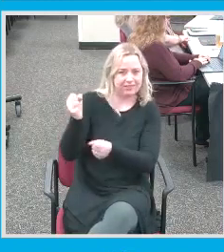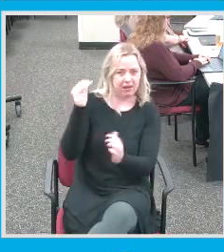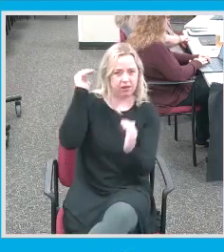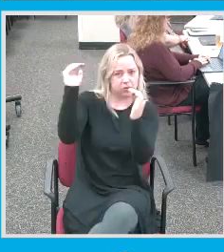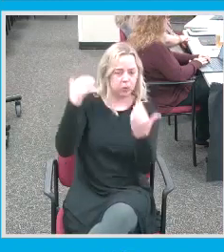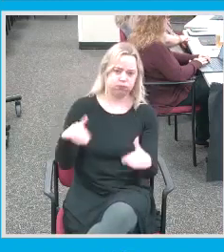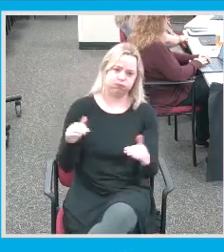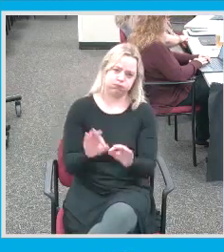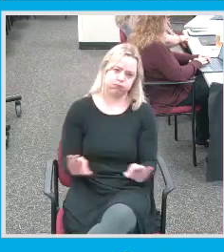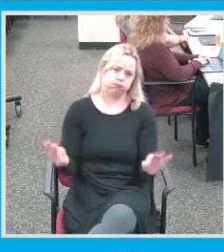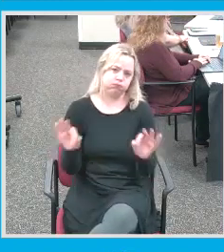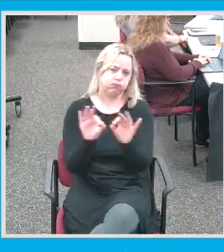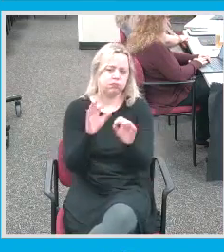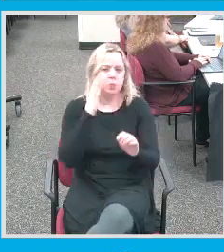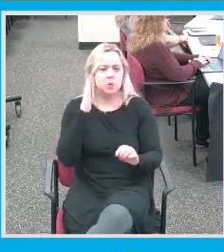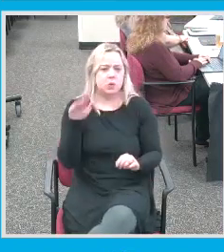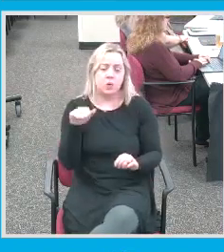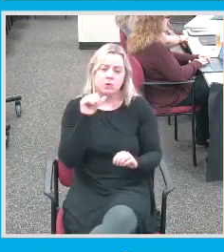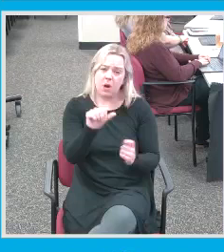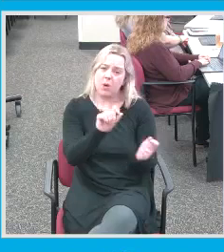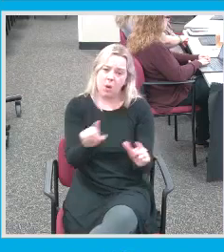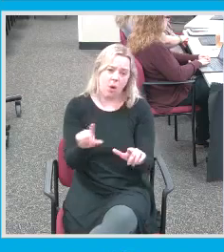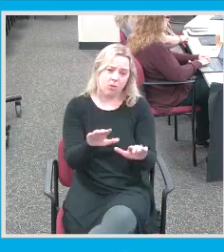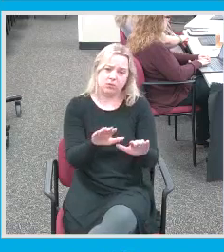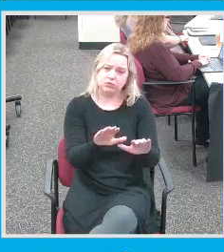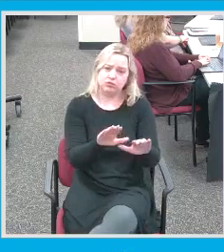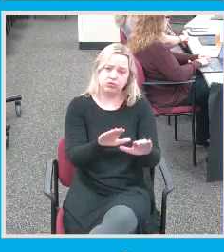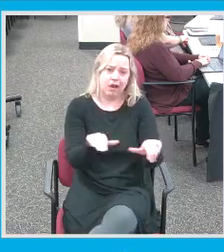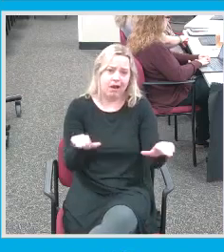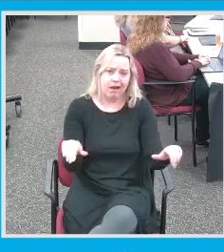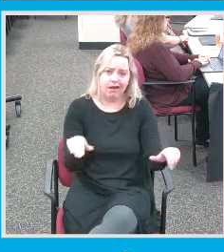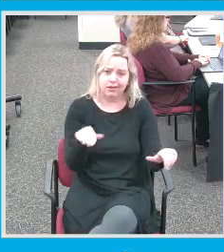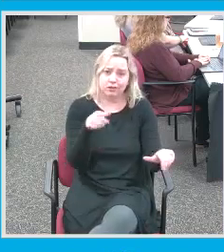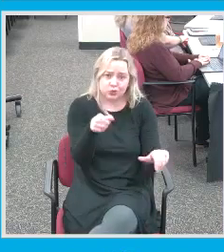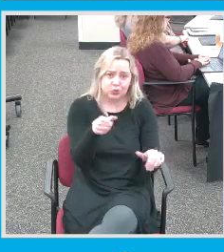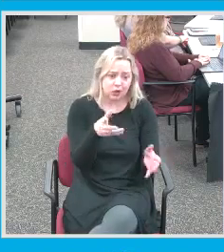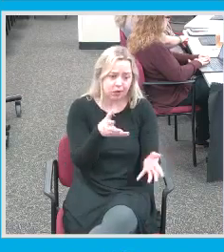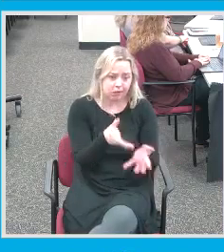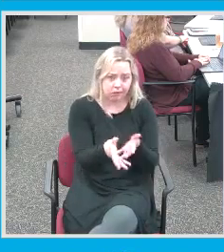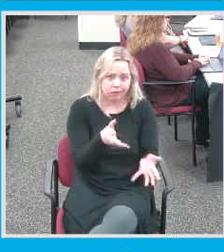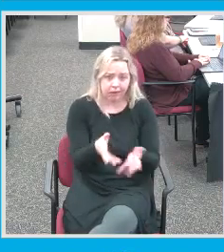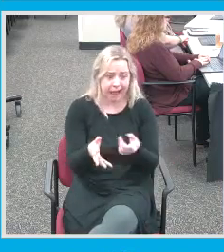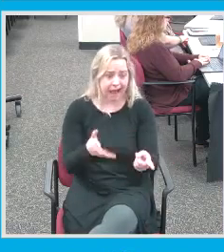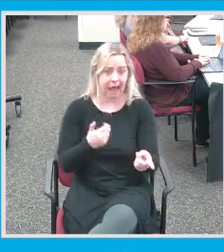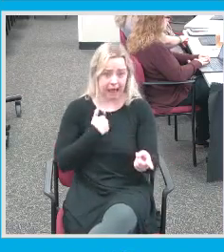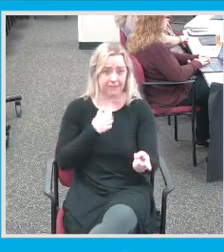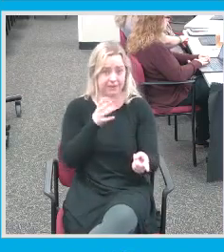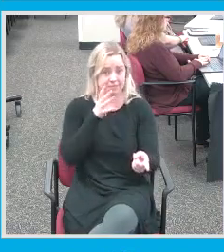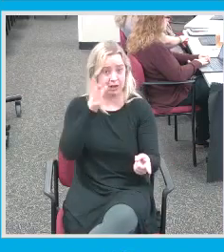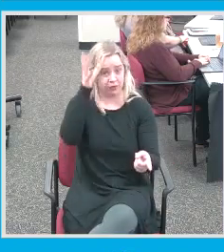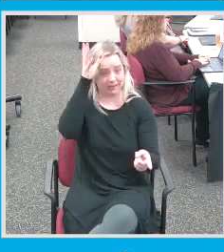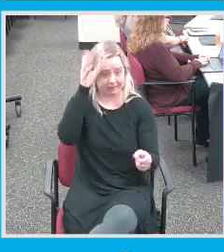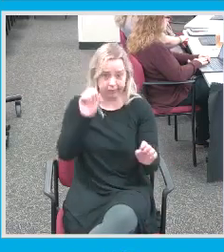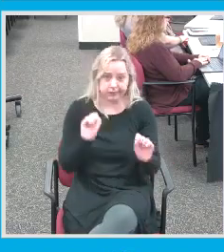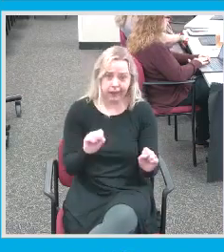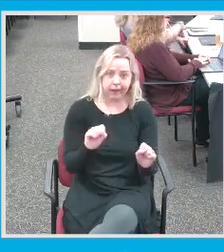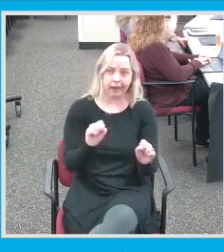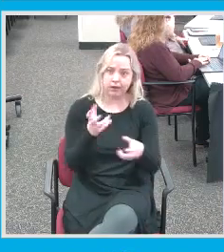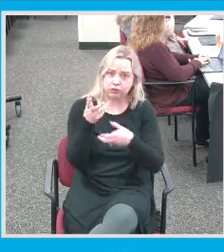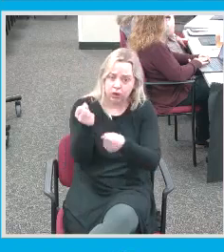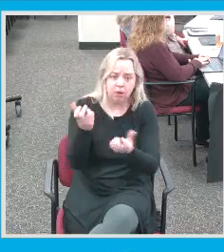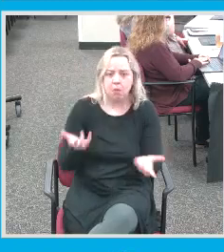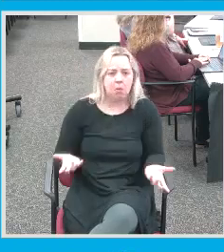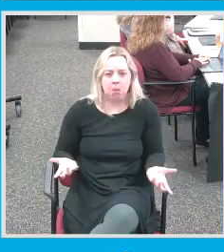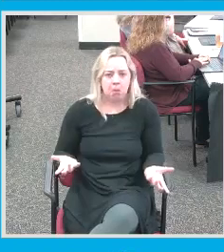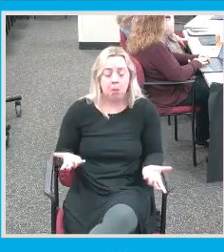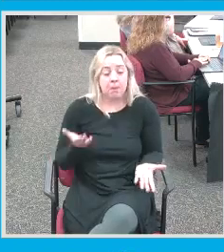know that not every child out there that you interface with has parents at home that they can interface with, but maybe their